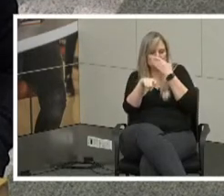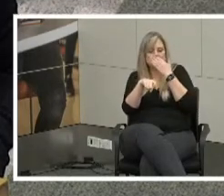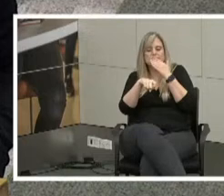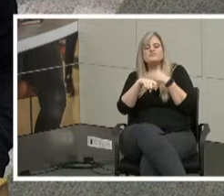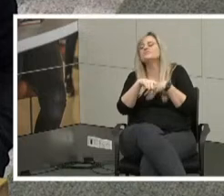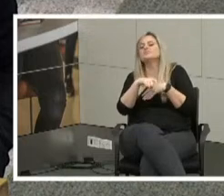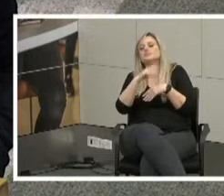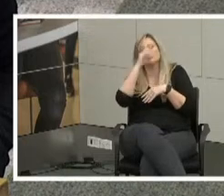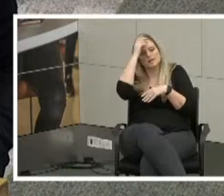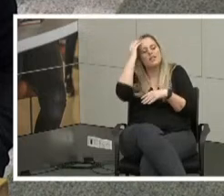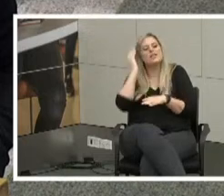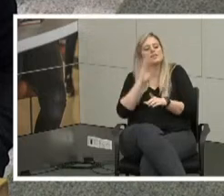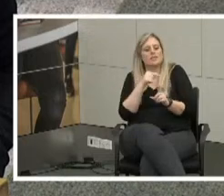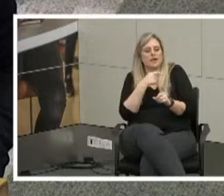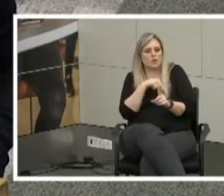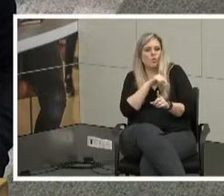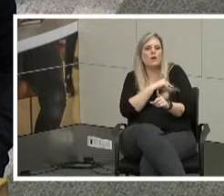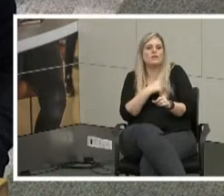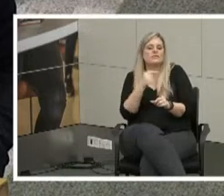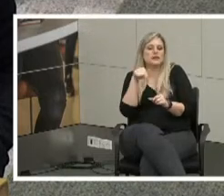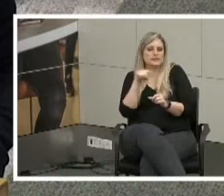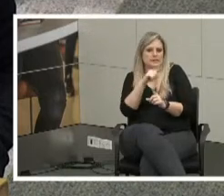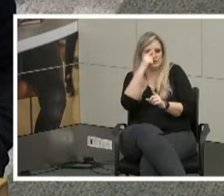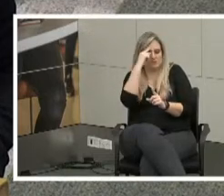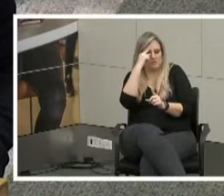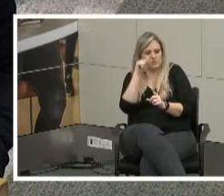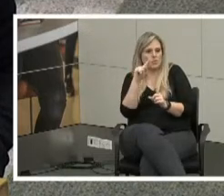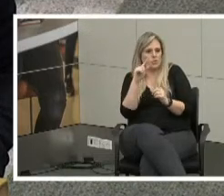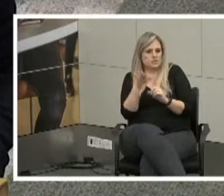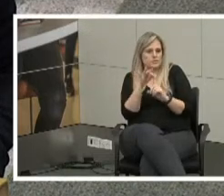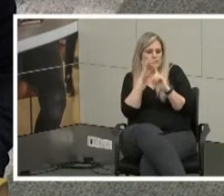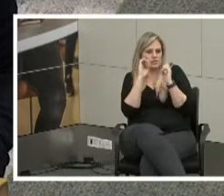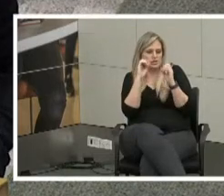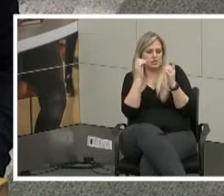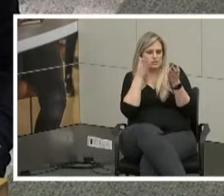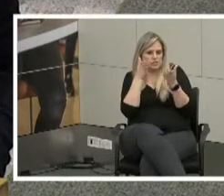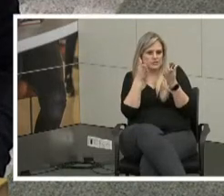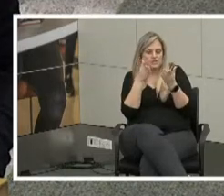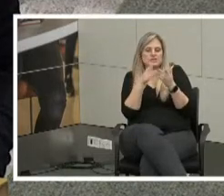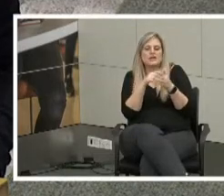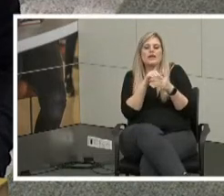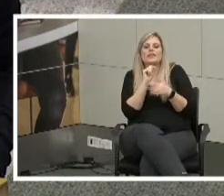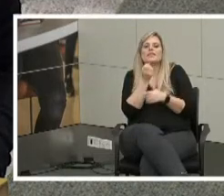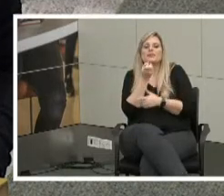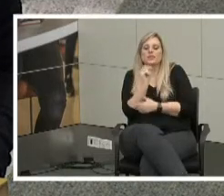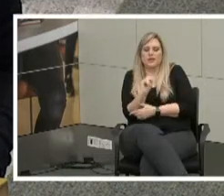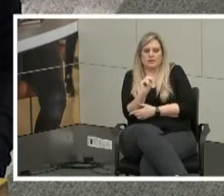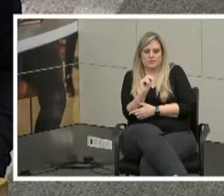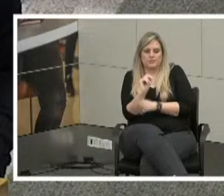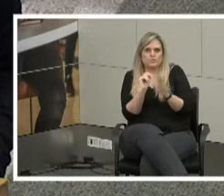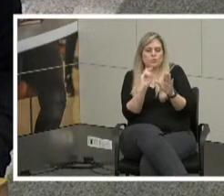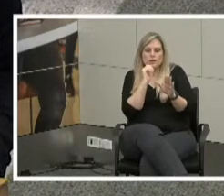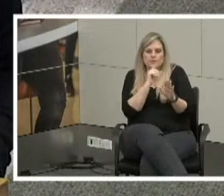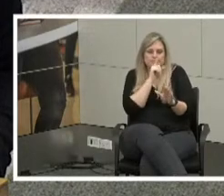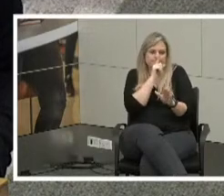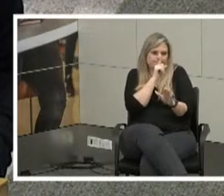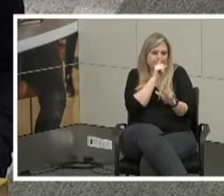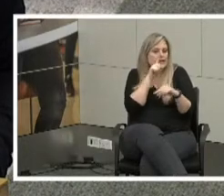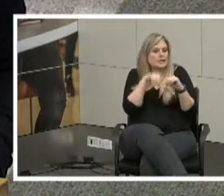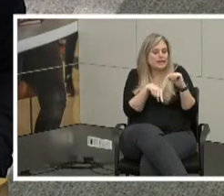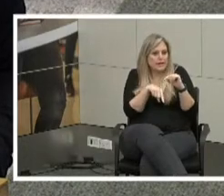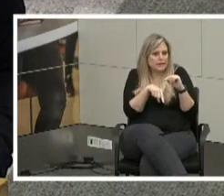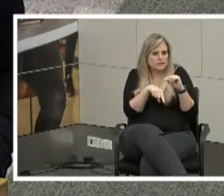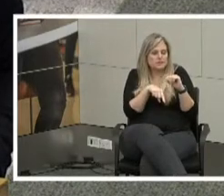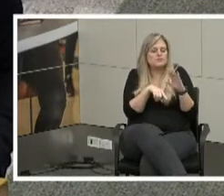that qualifies them for special education services then we're can we're not saying that they can't